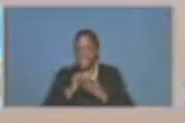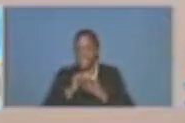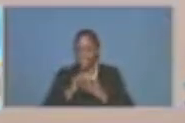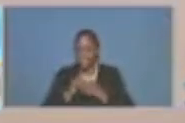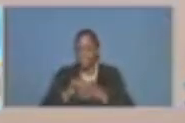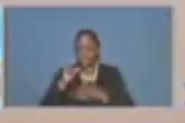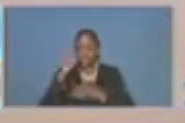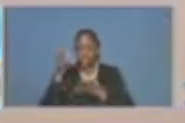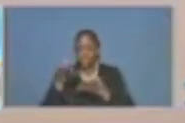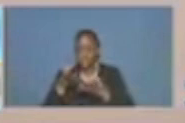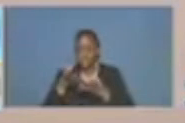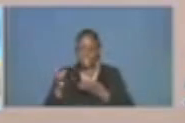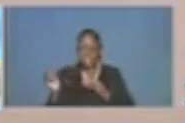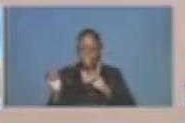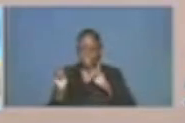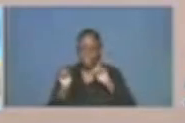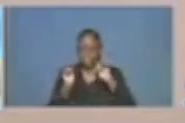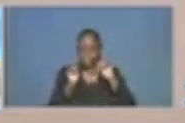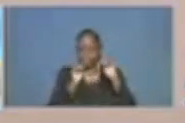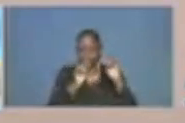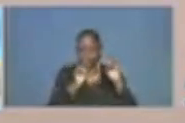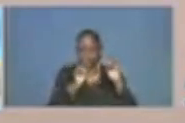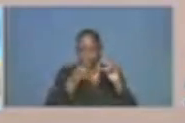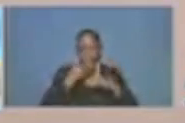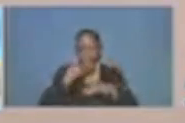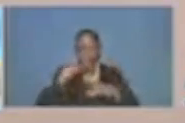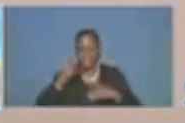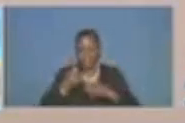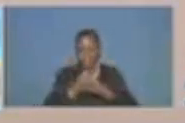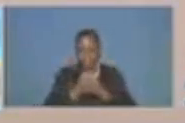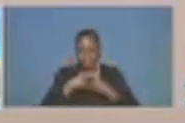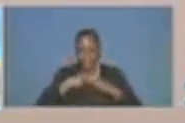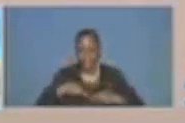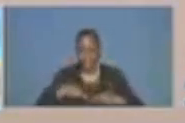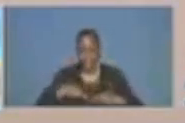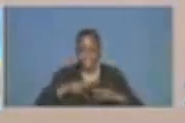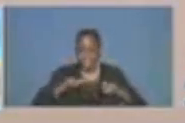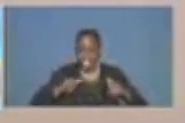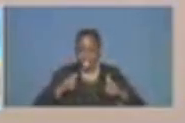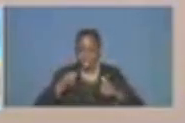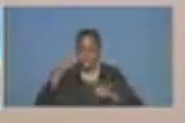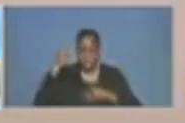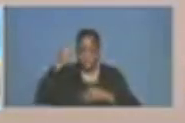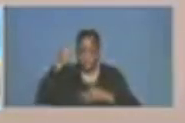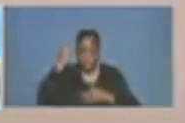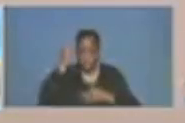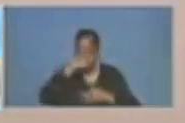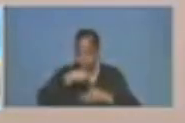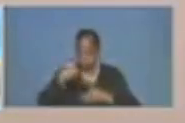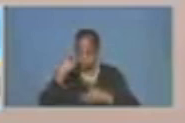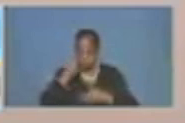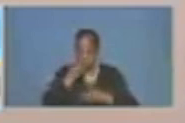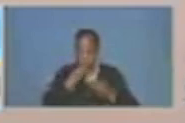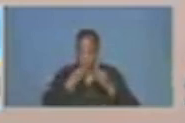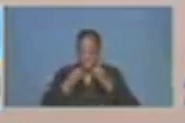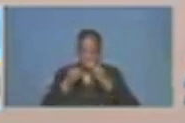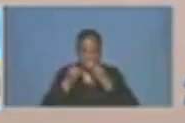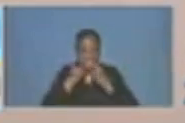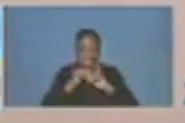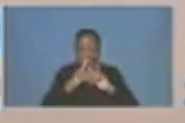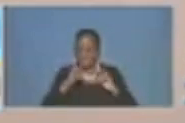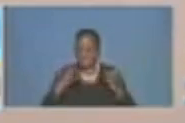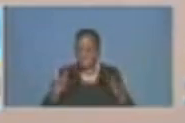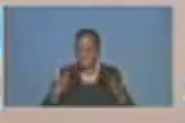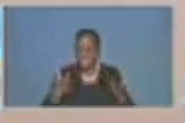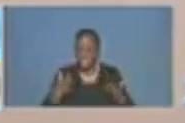the new level. We're trying to upgrade your life, your lifestyle. We're trying to help you with your appearance, your mental health, or anything that may be plaguing you that